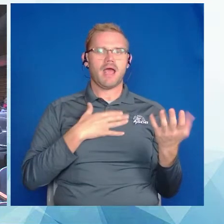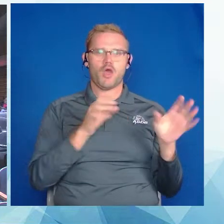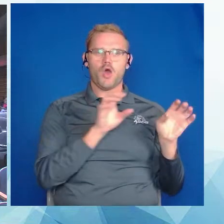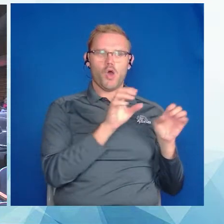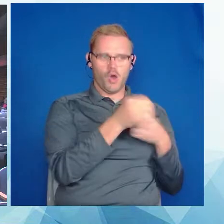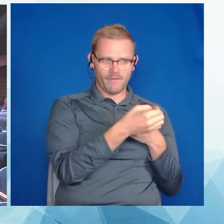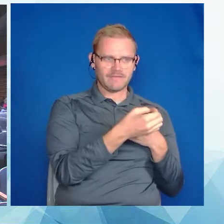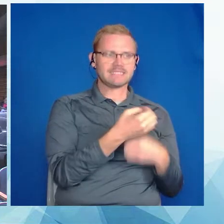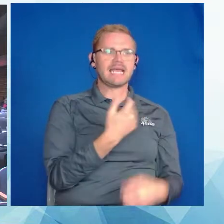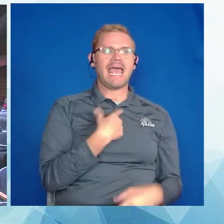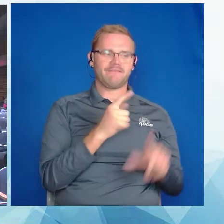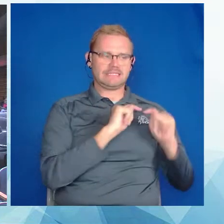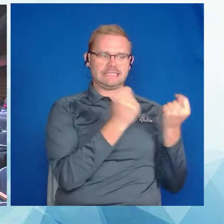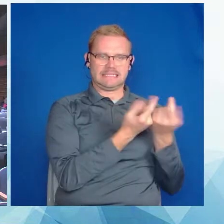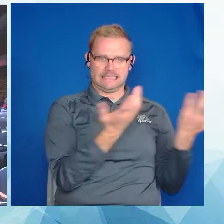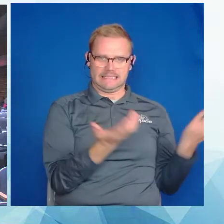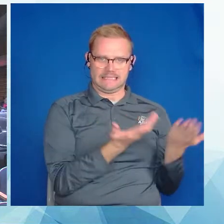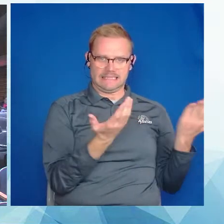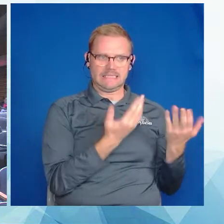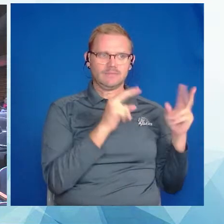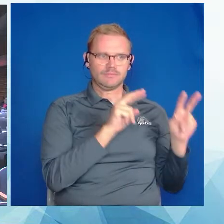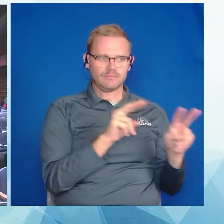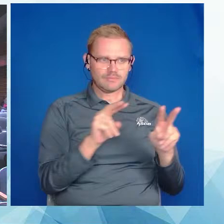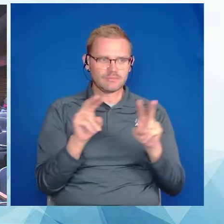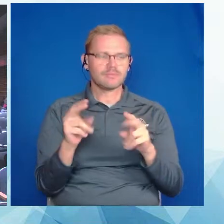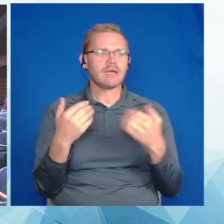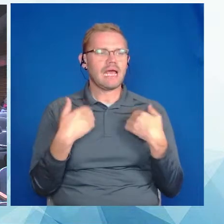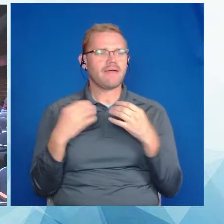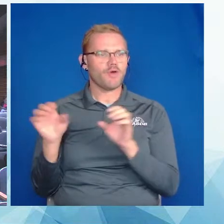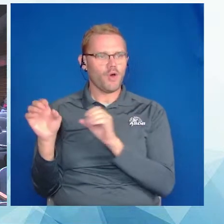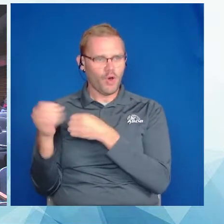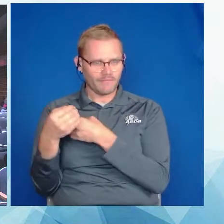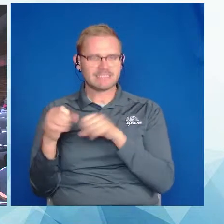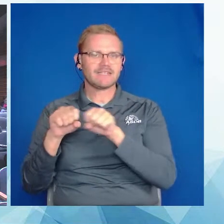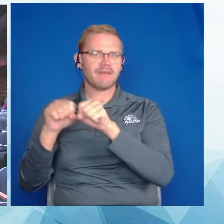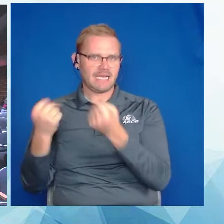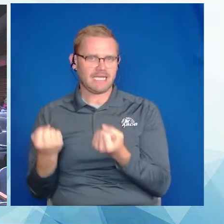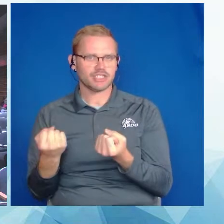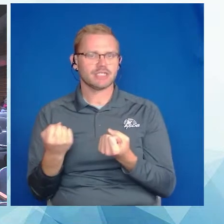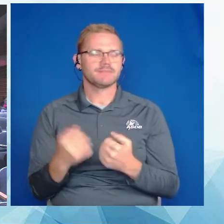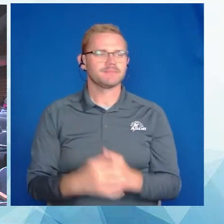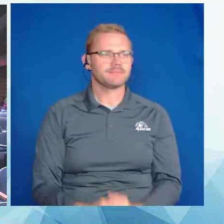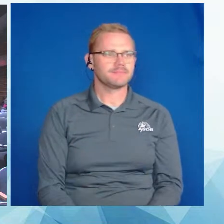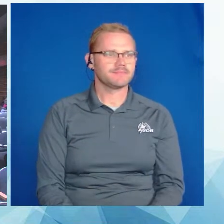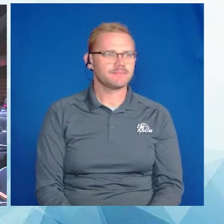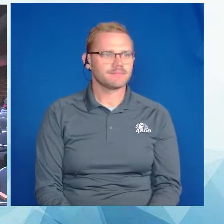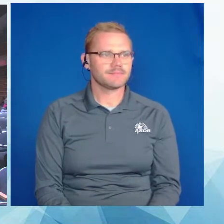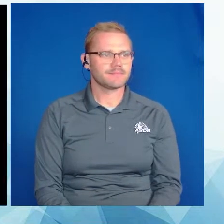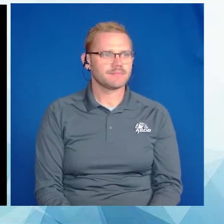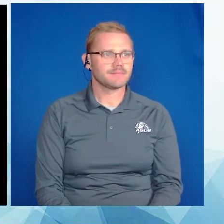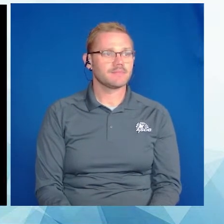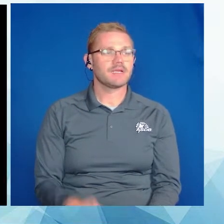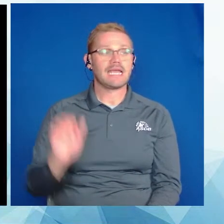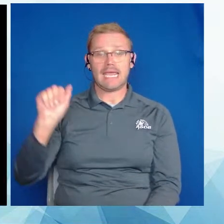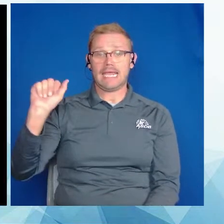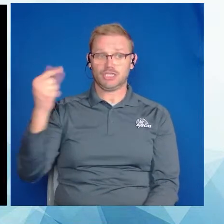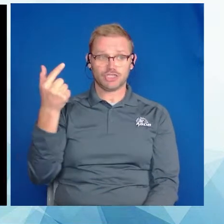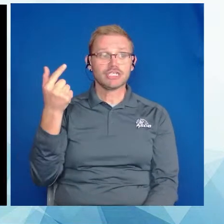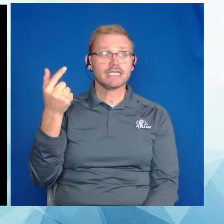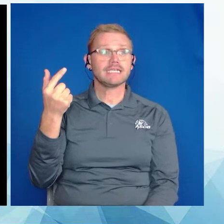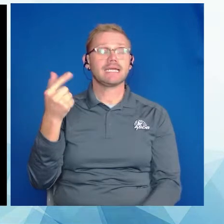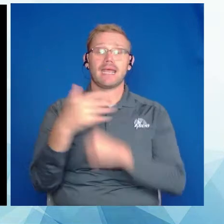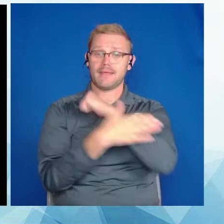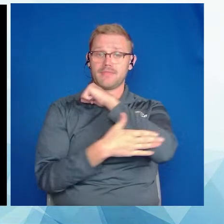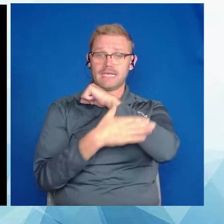meeting law enforcement team, or by the county office in which the violation occurred. The Attorney General or county